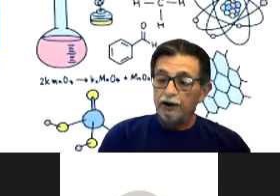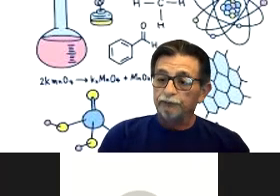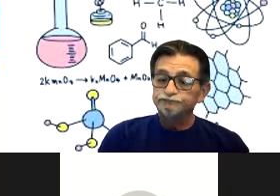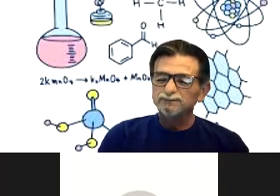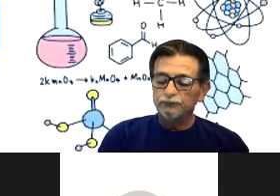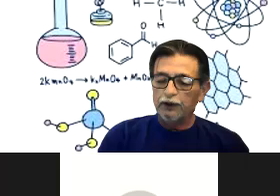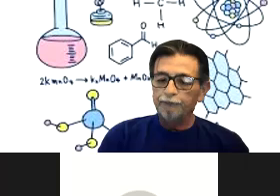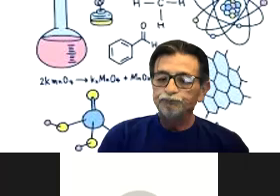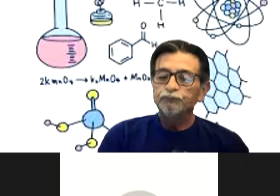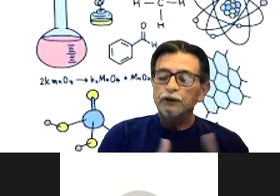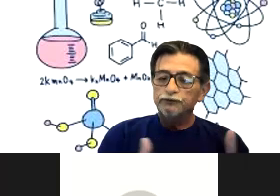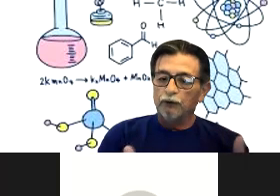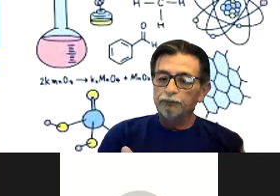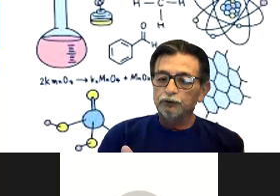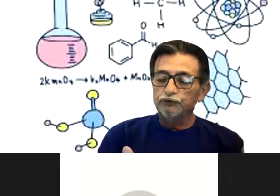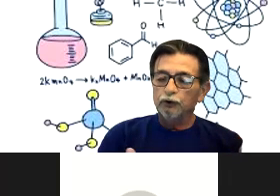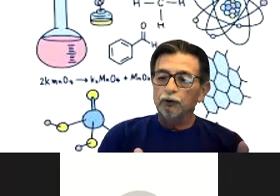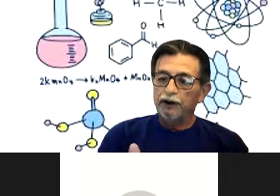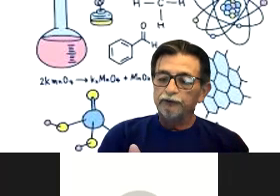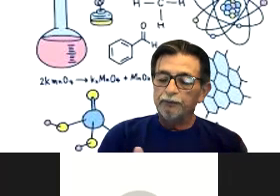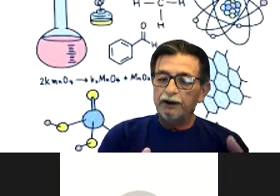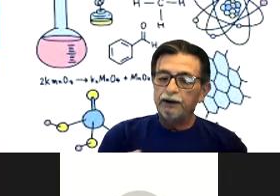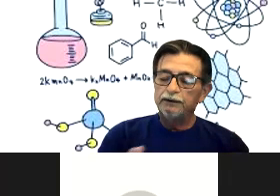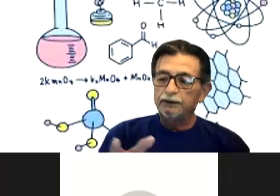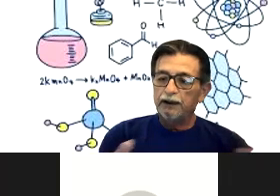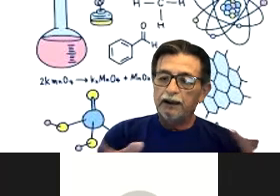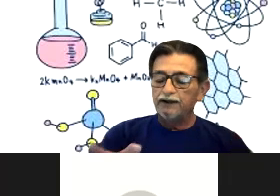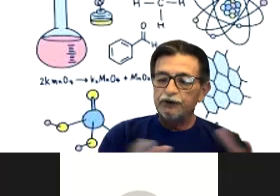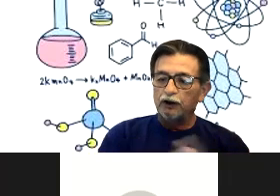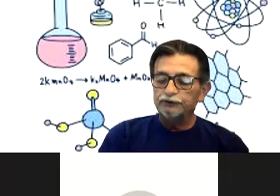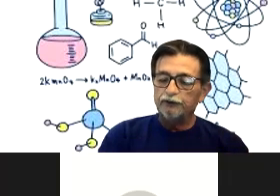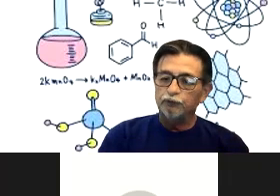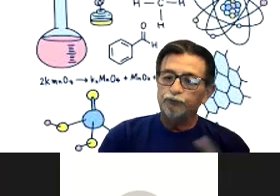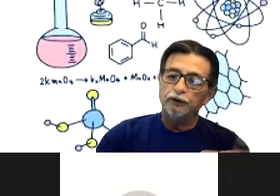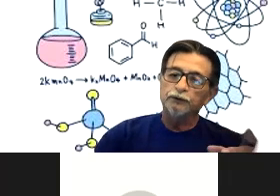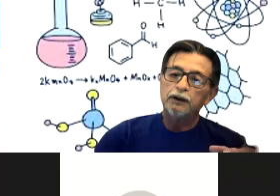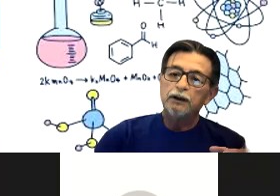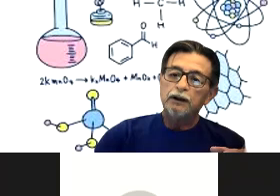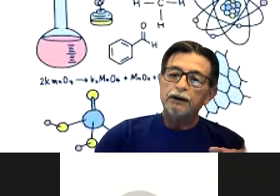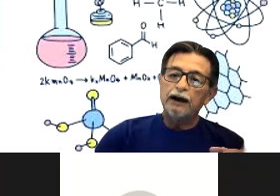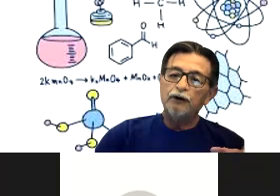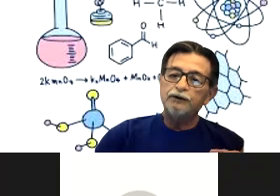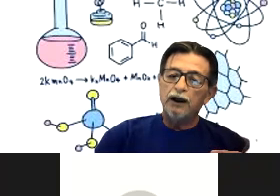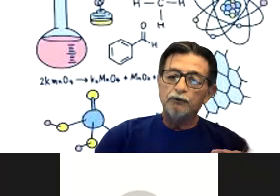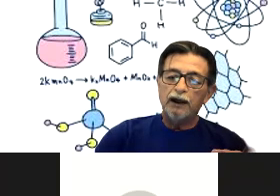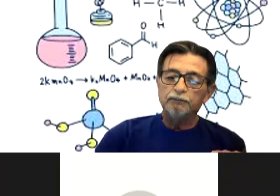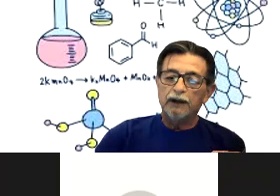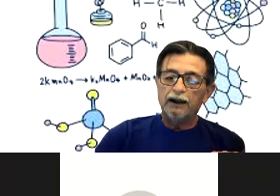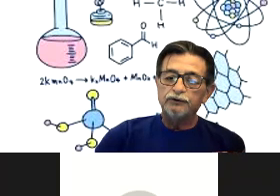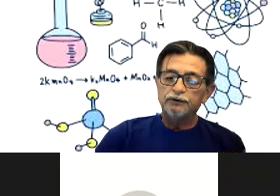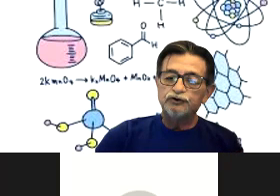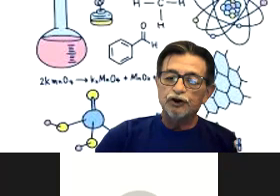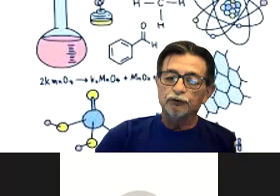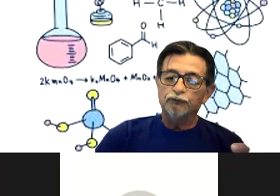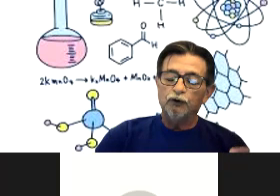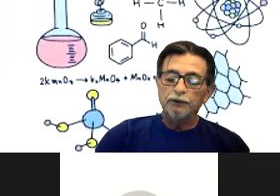9 pair, okay? So I'm good to go. Everybody has the octet fulfilled. Now I write